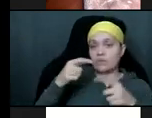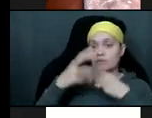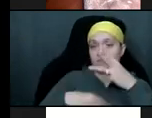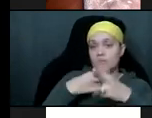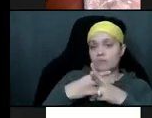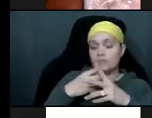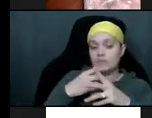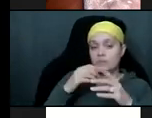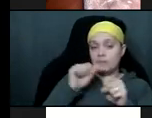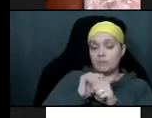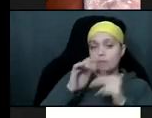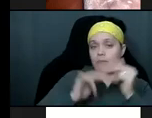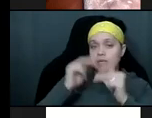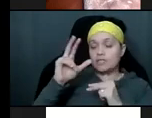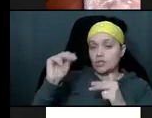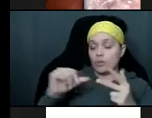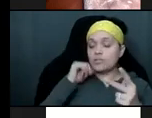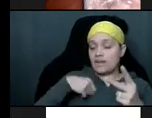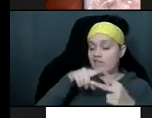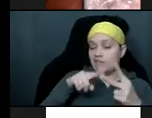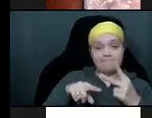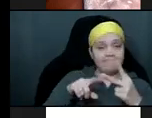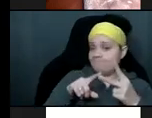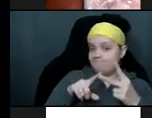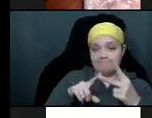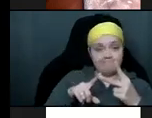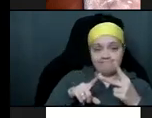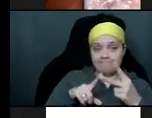builders? No, doesn't have that either.